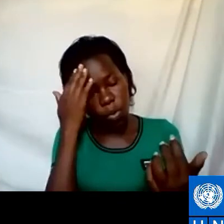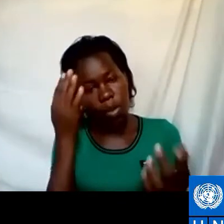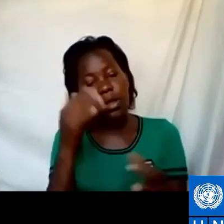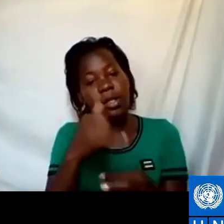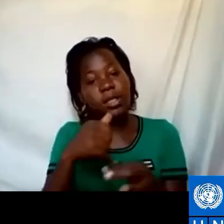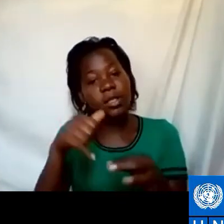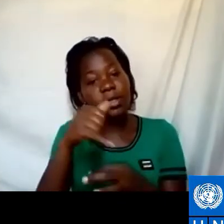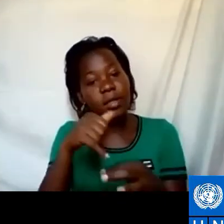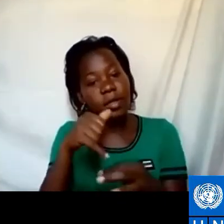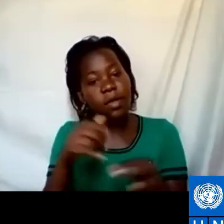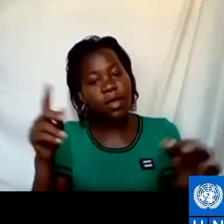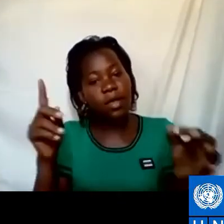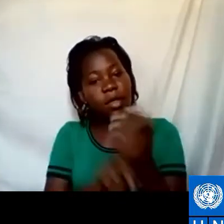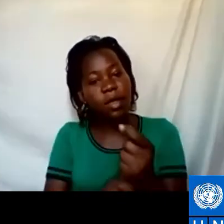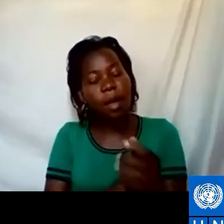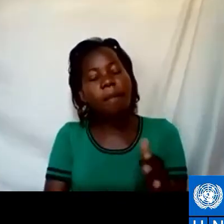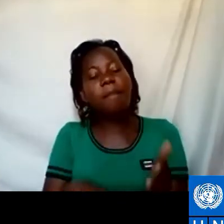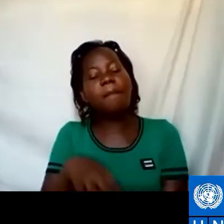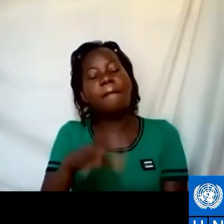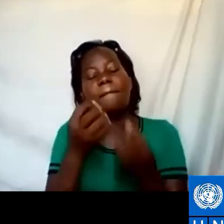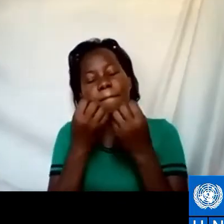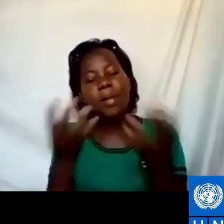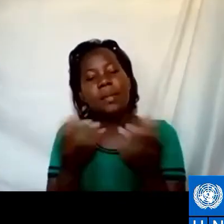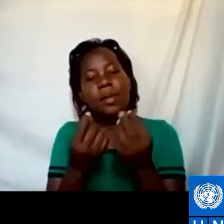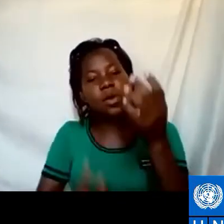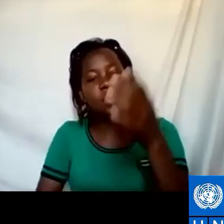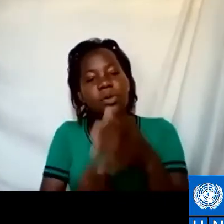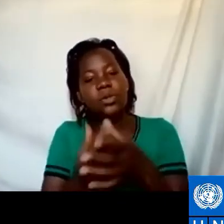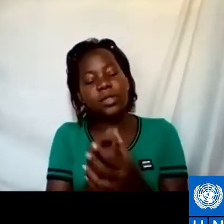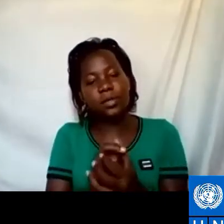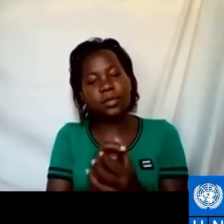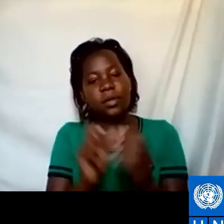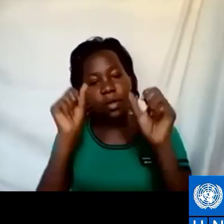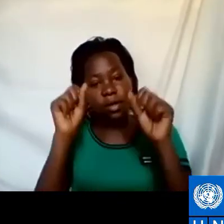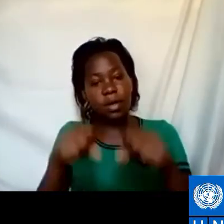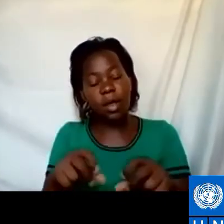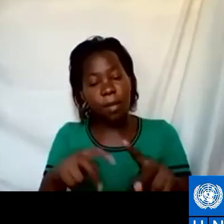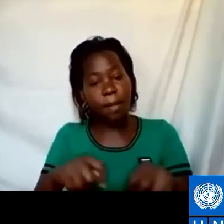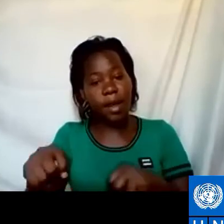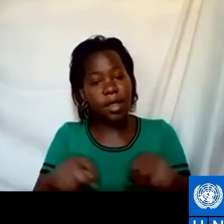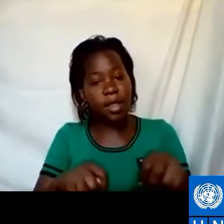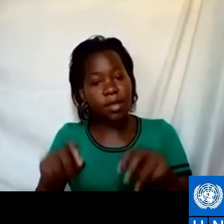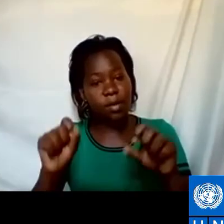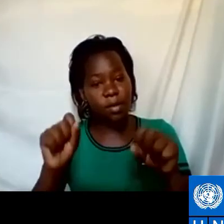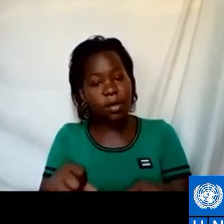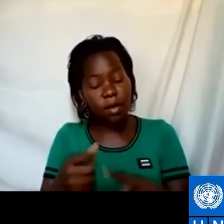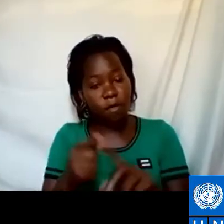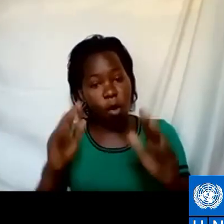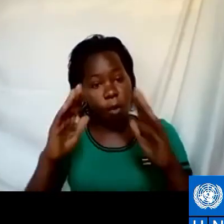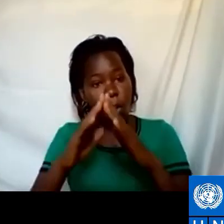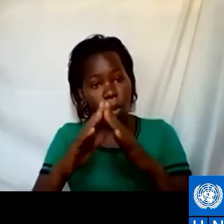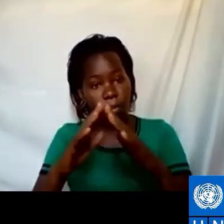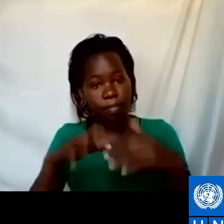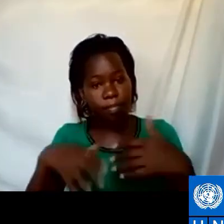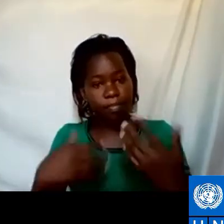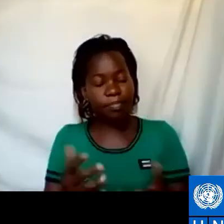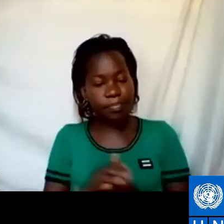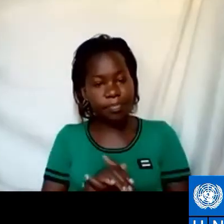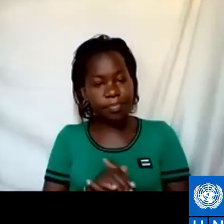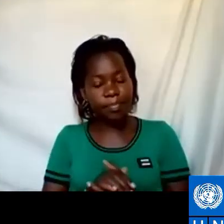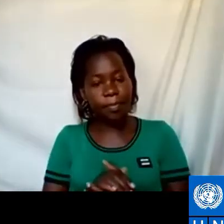We are getting more and more opportunities. You can now manage from home. You can manage from home